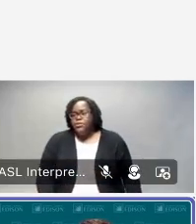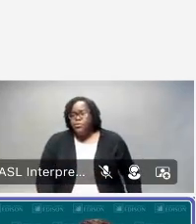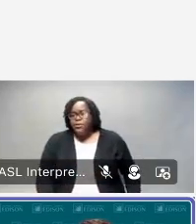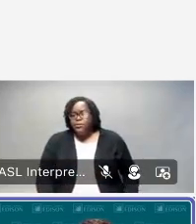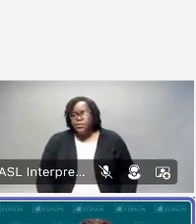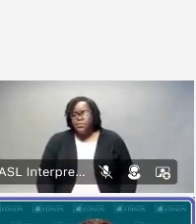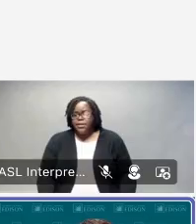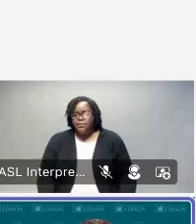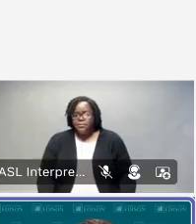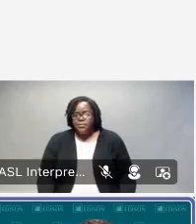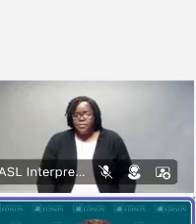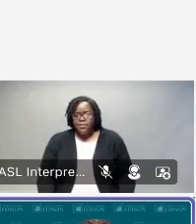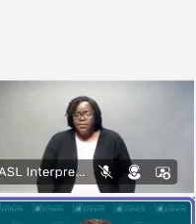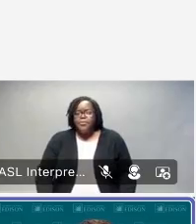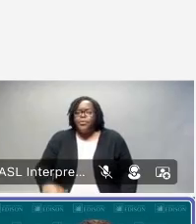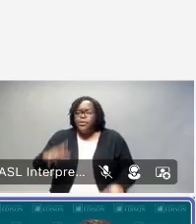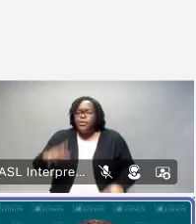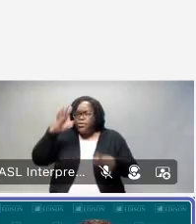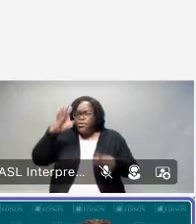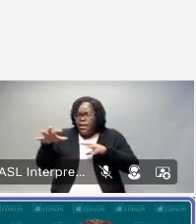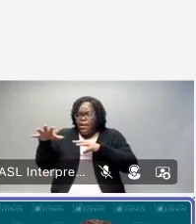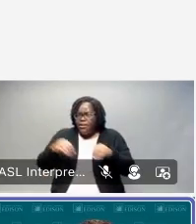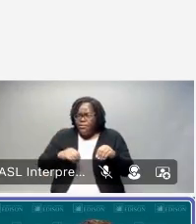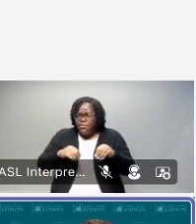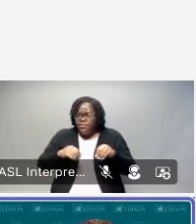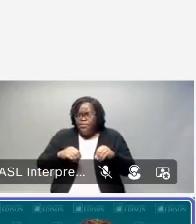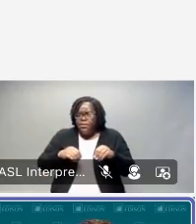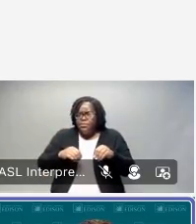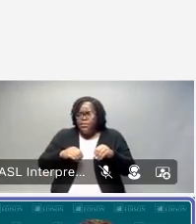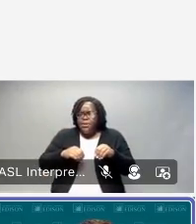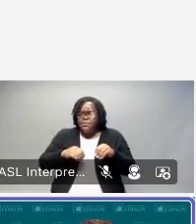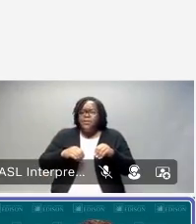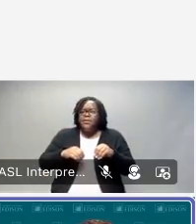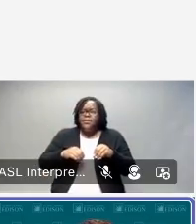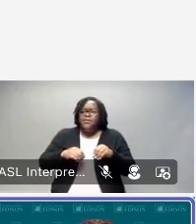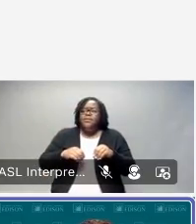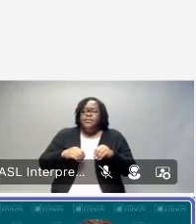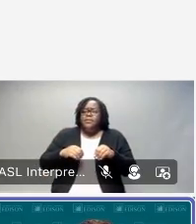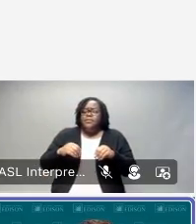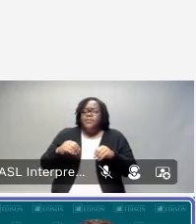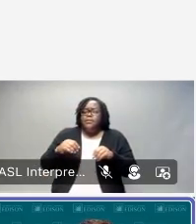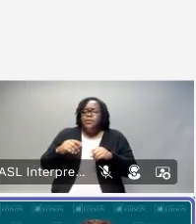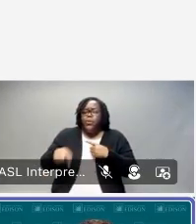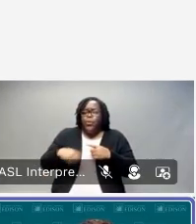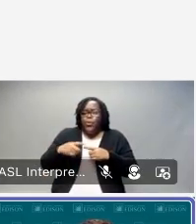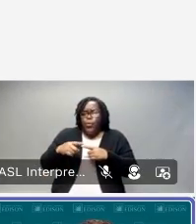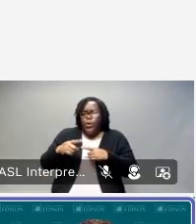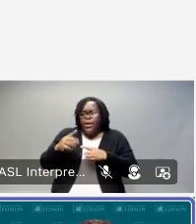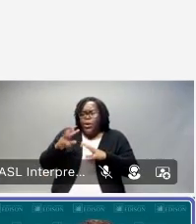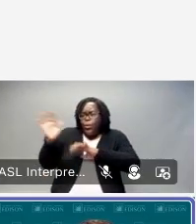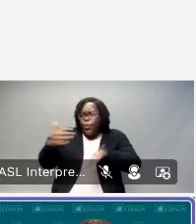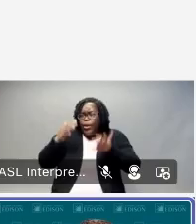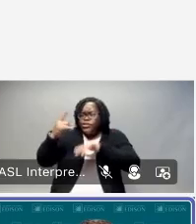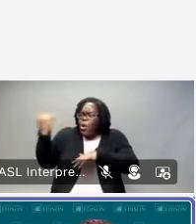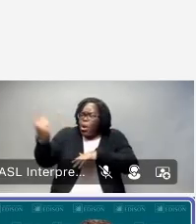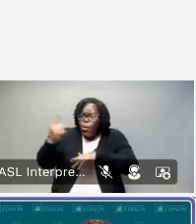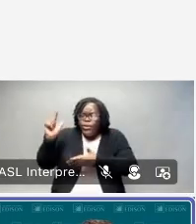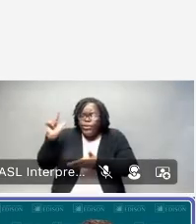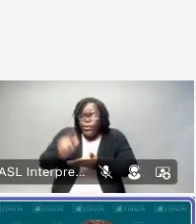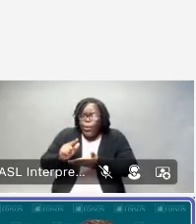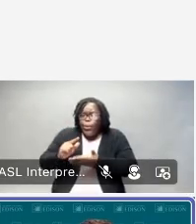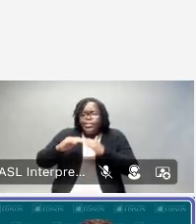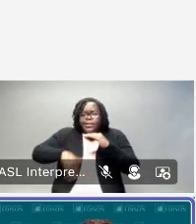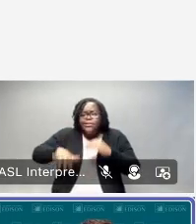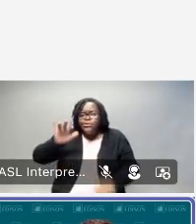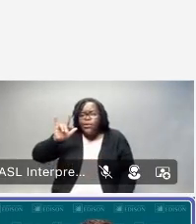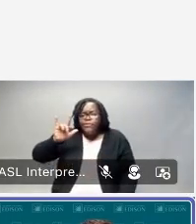to cut power, but whenever I download wind data from your weather stations during PSPS events, winds are always low, less than 25 miles per